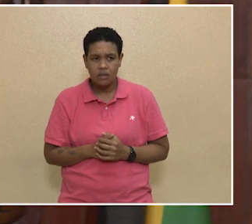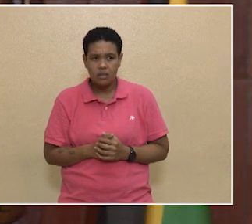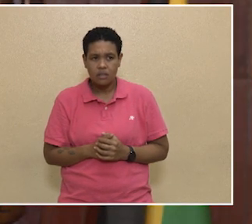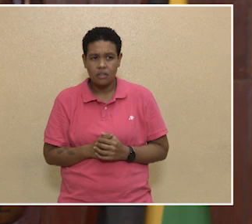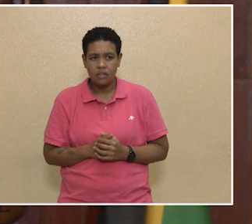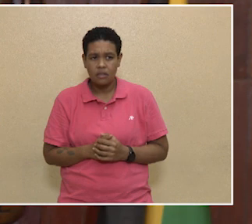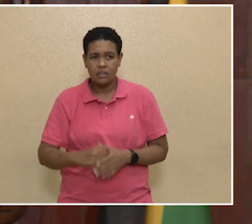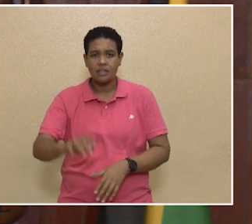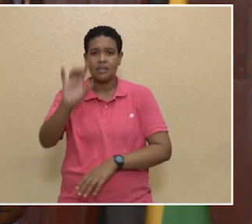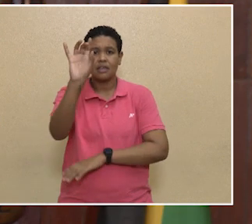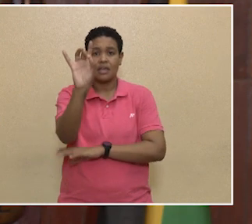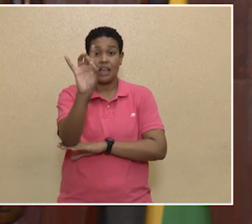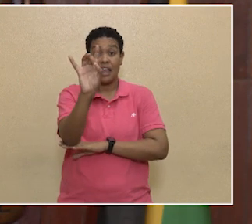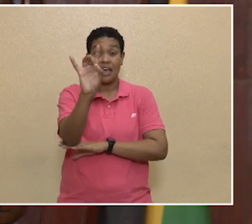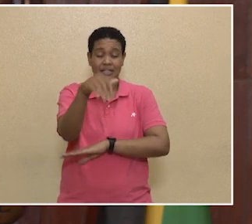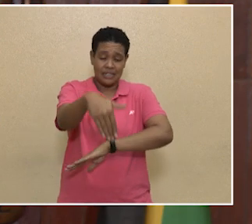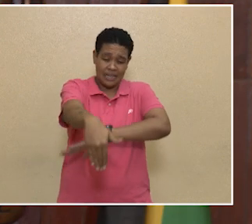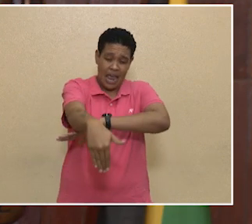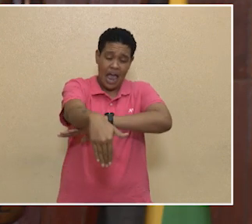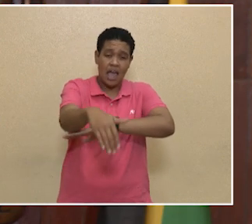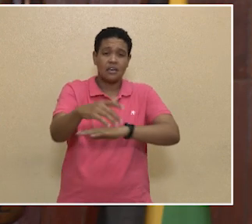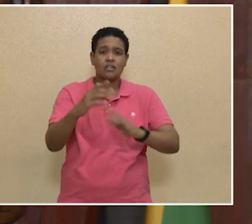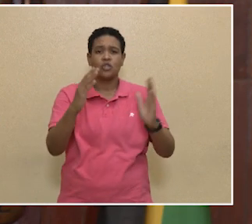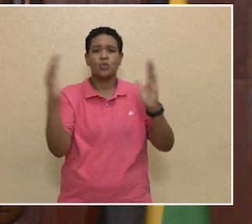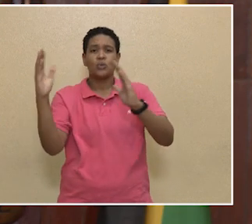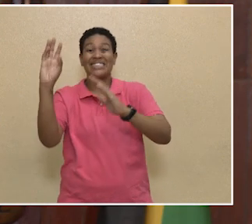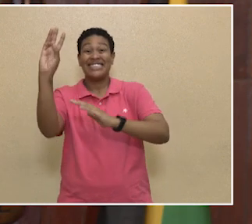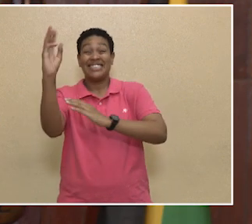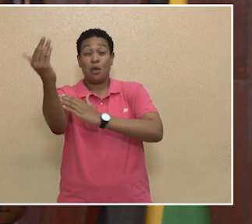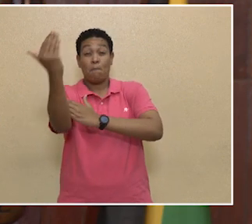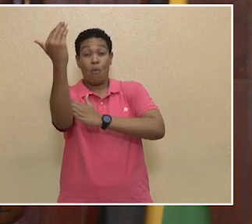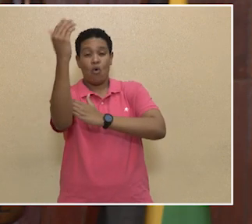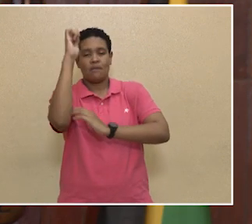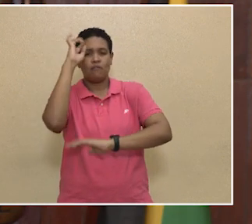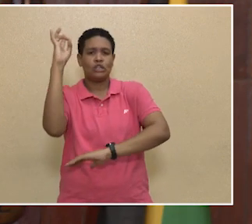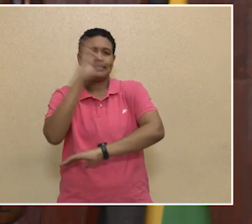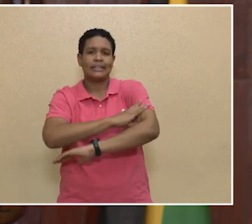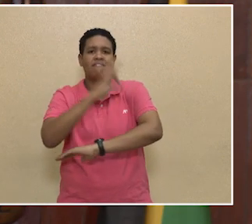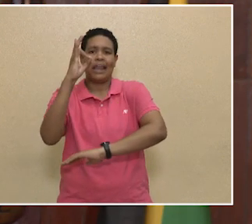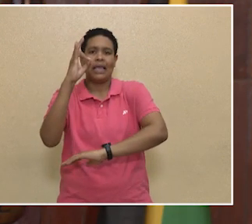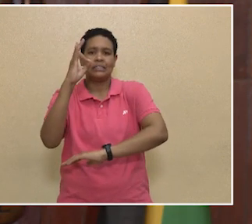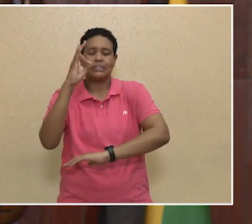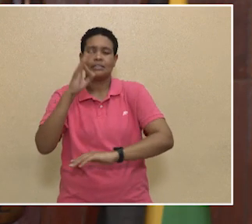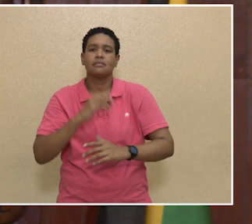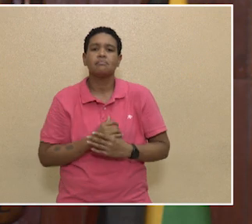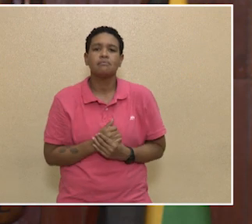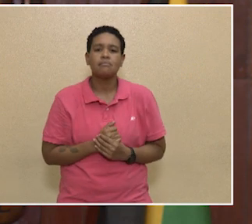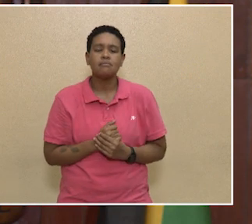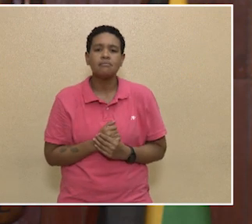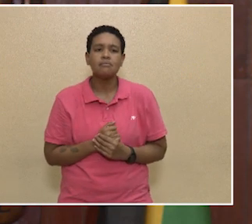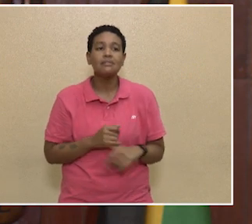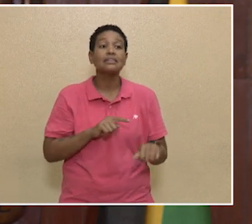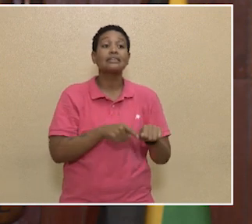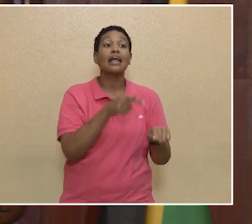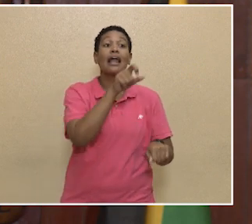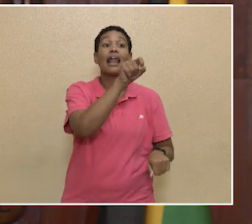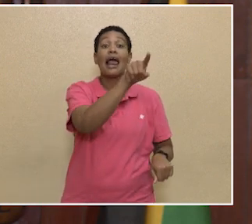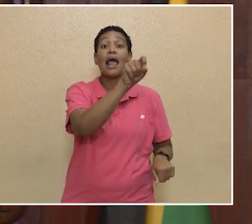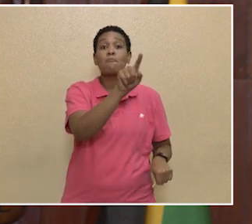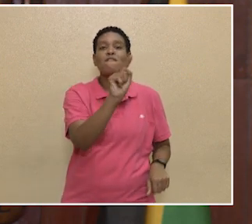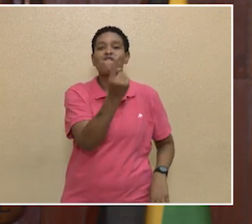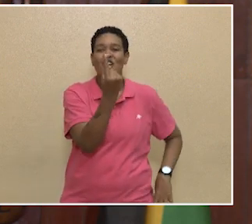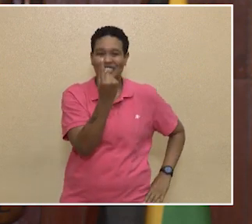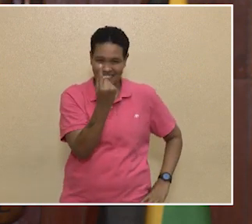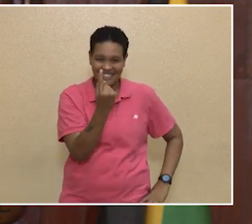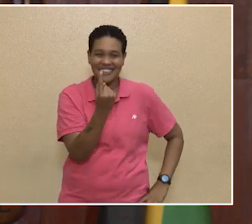to 6 a.m. for 7 days, starting on April the